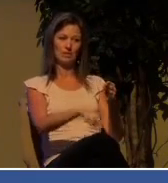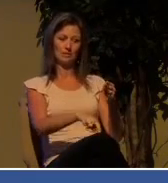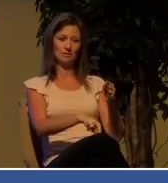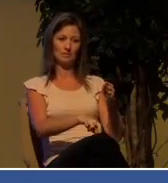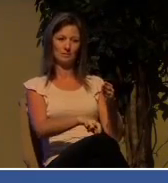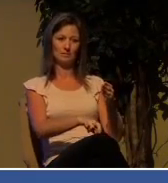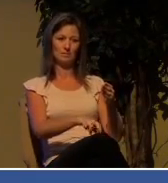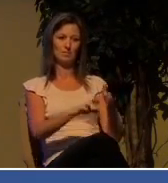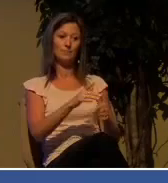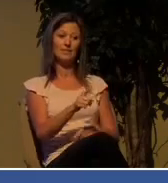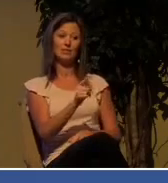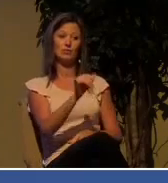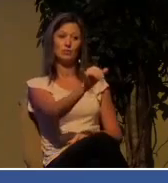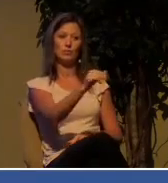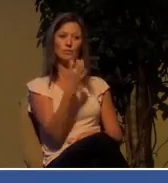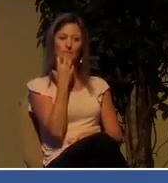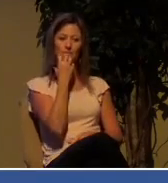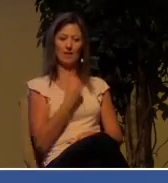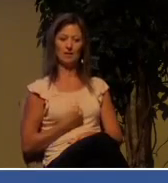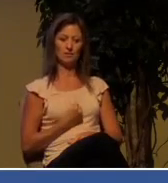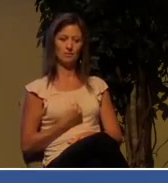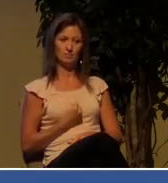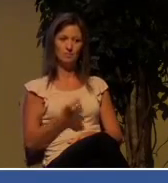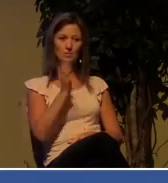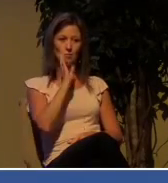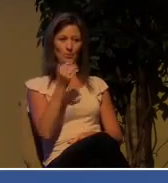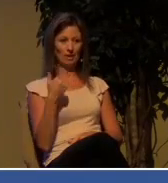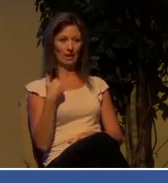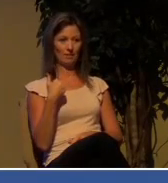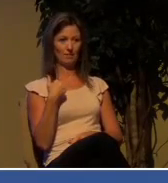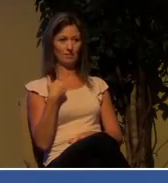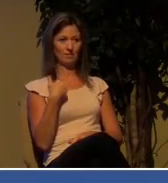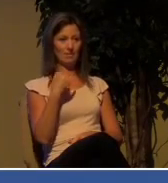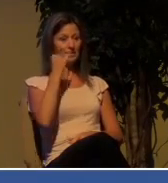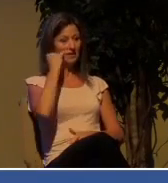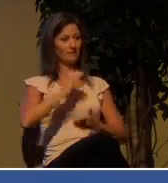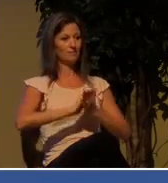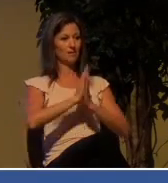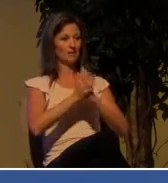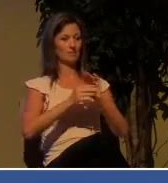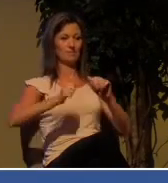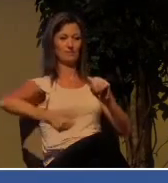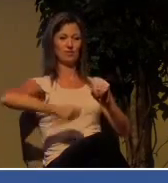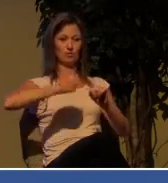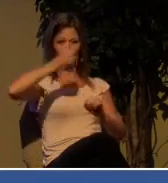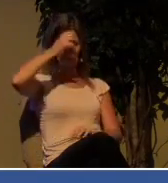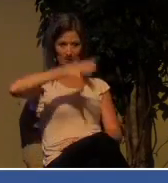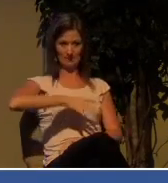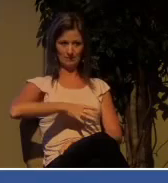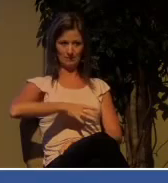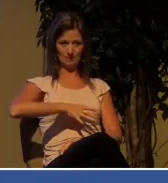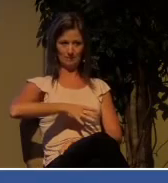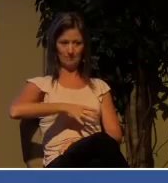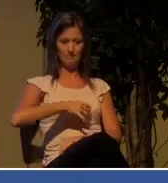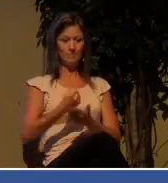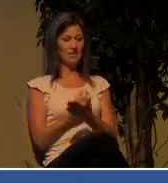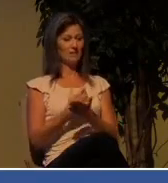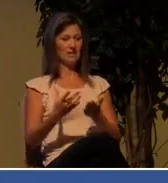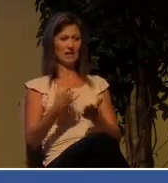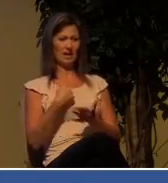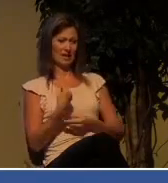you become a fisher of men. I'll use these things that I put into your